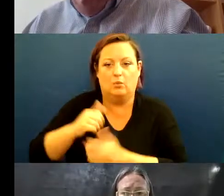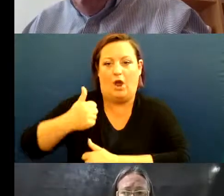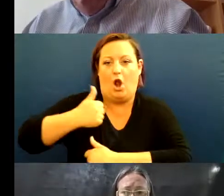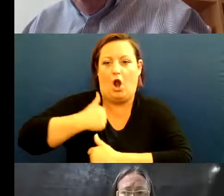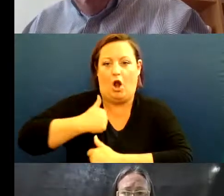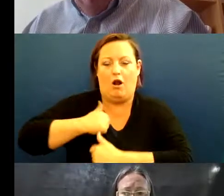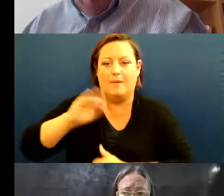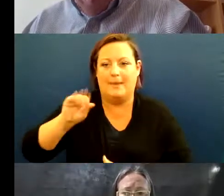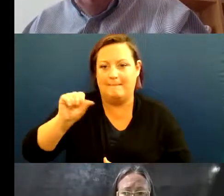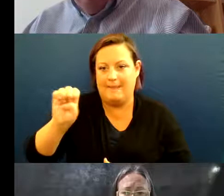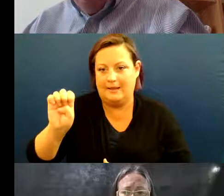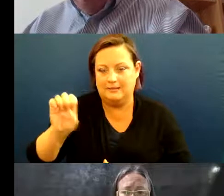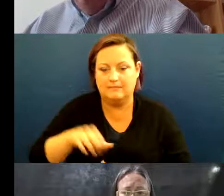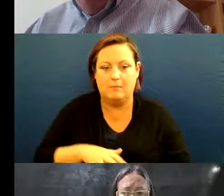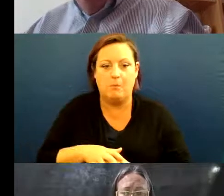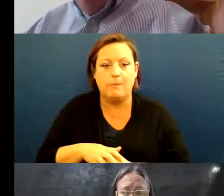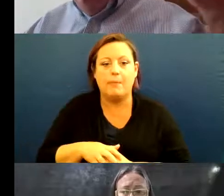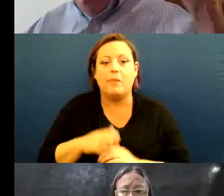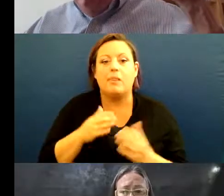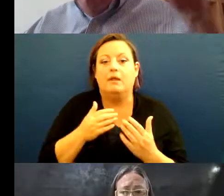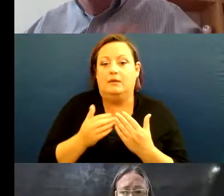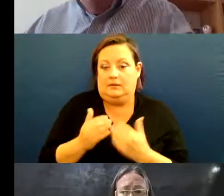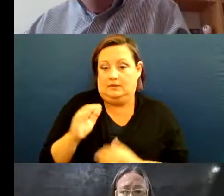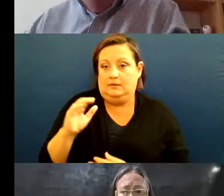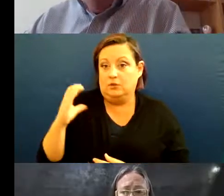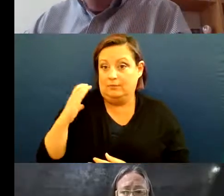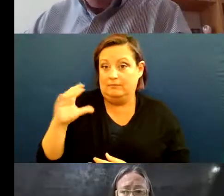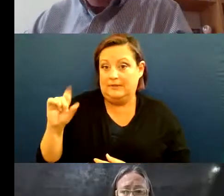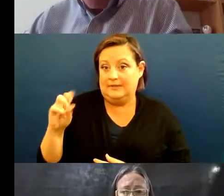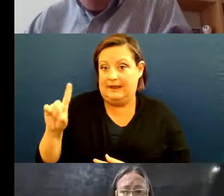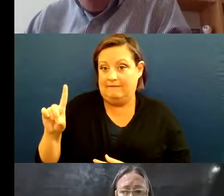base. So David took me out. We went on the top of the